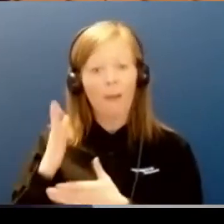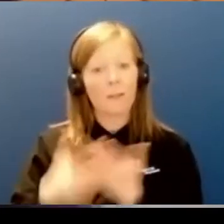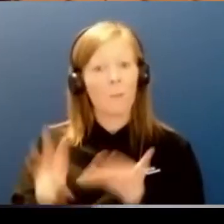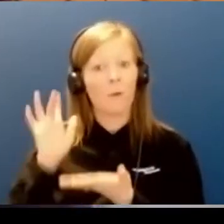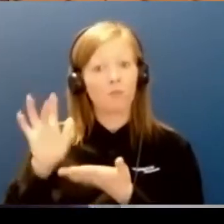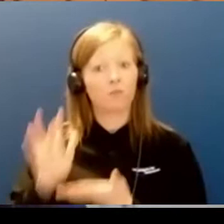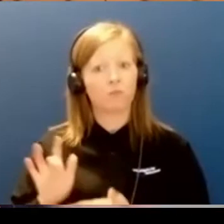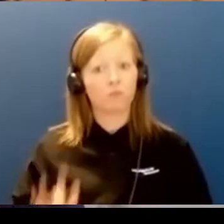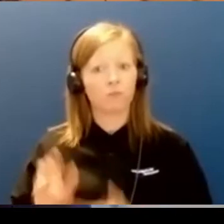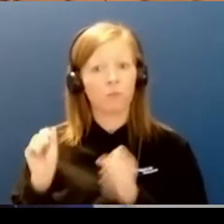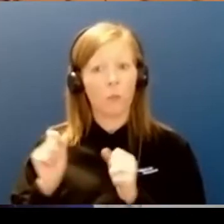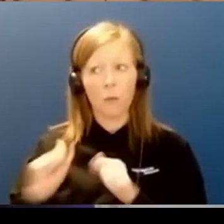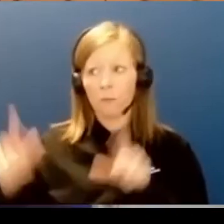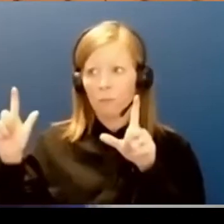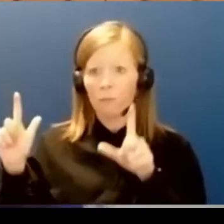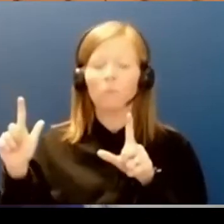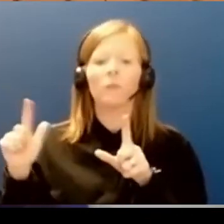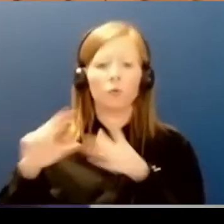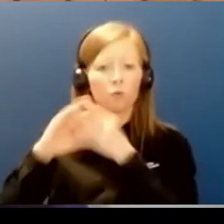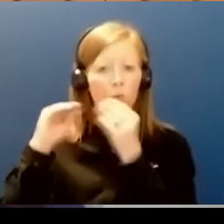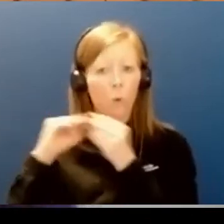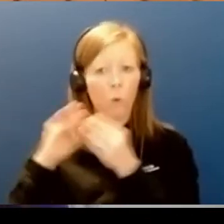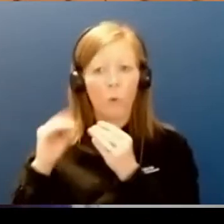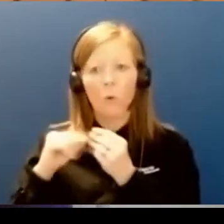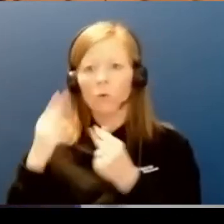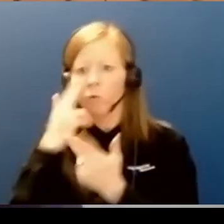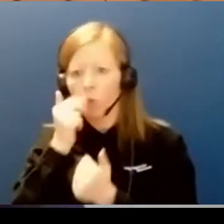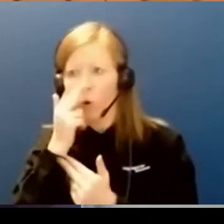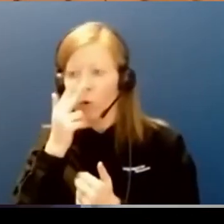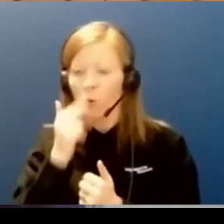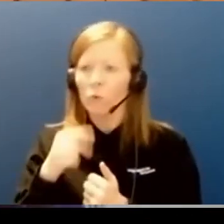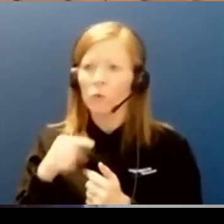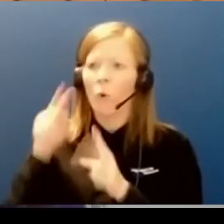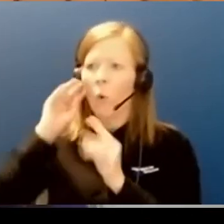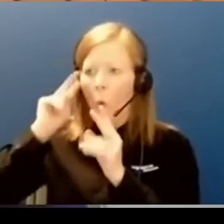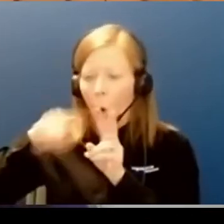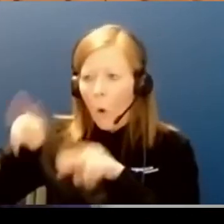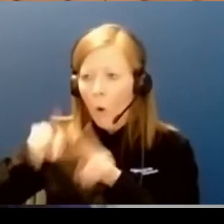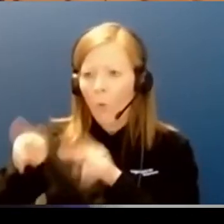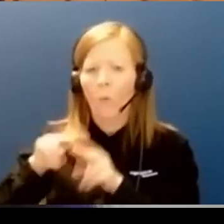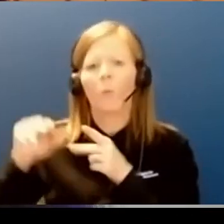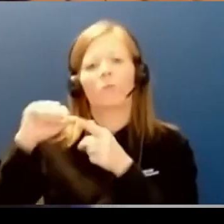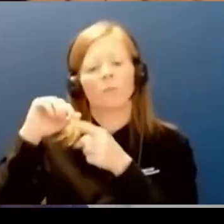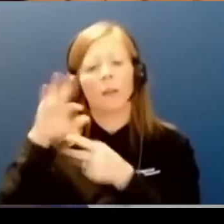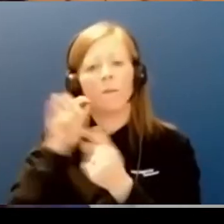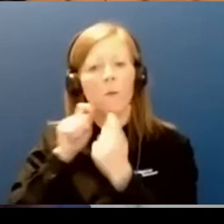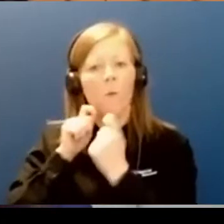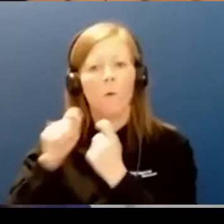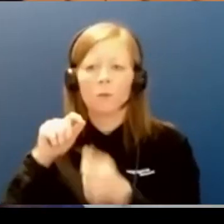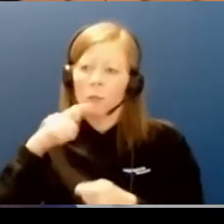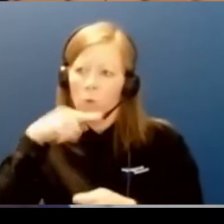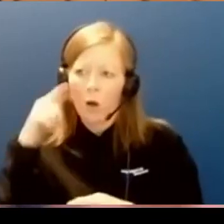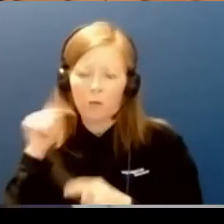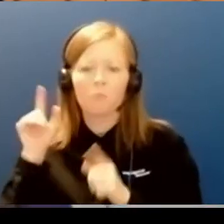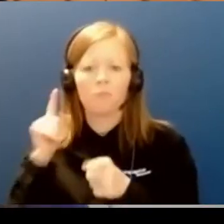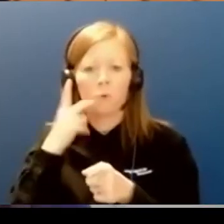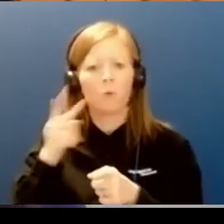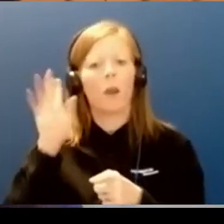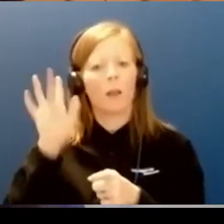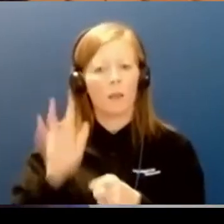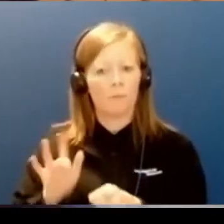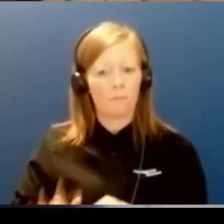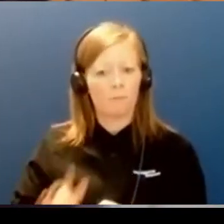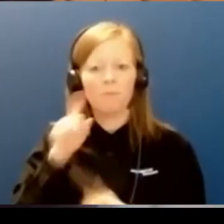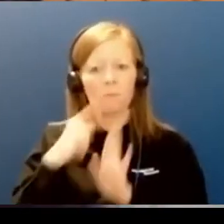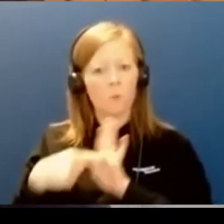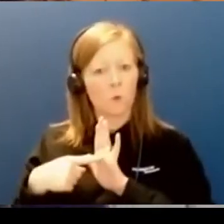Velasco was talking about, the Berenstain Bears, Peppa Pig, and Daniel the Tiger. So we have those links posted. But moving on